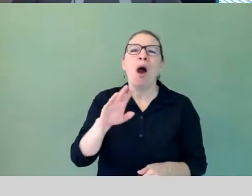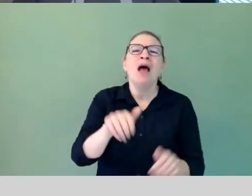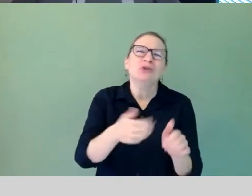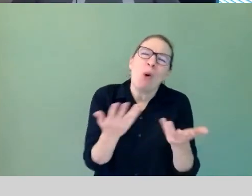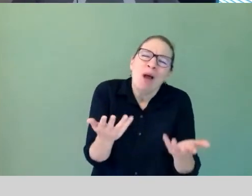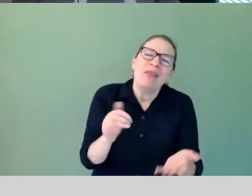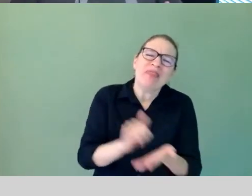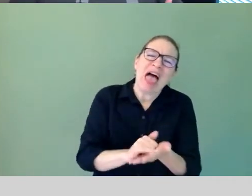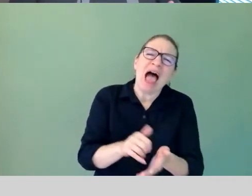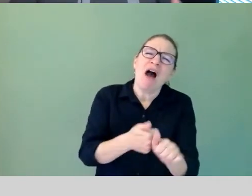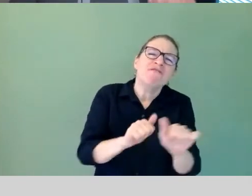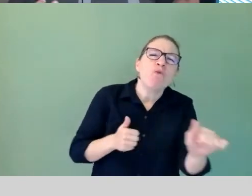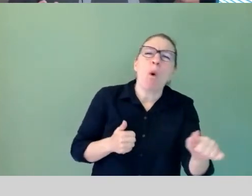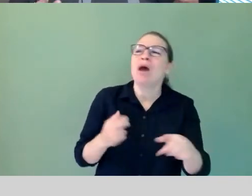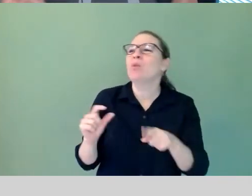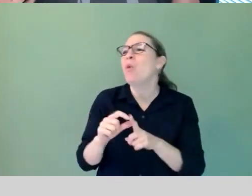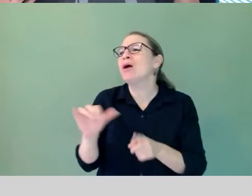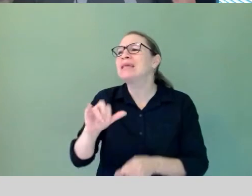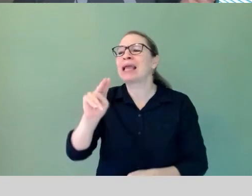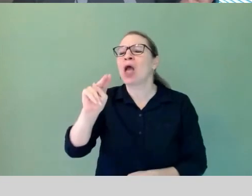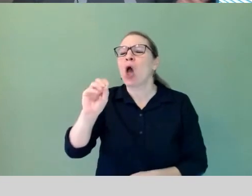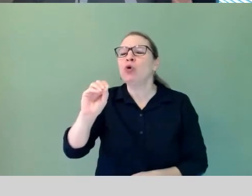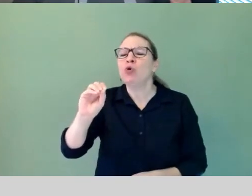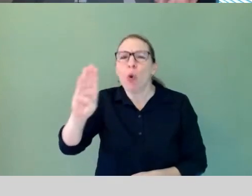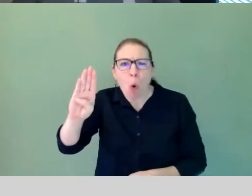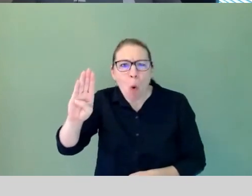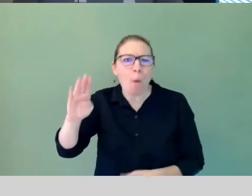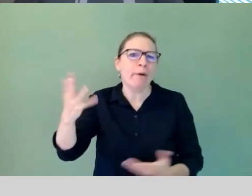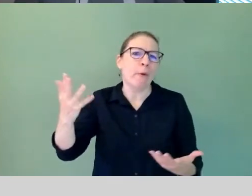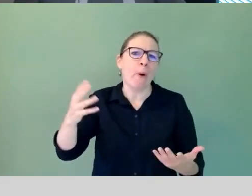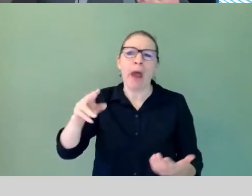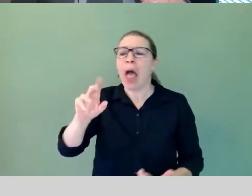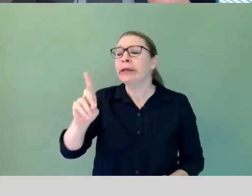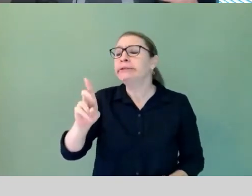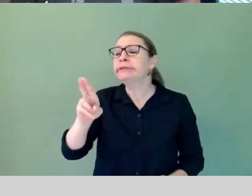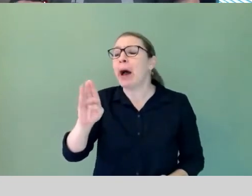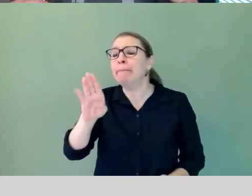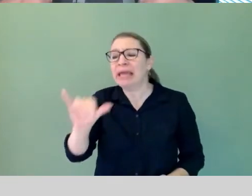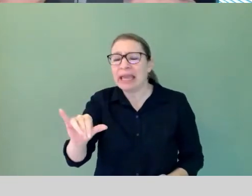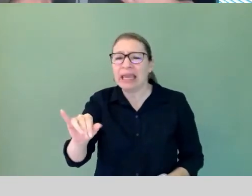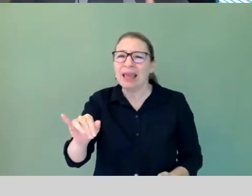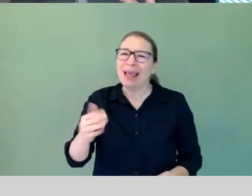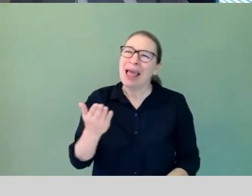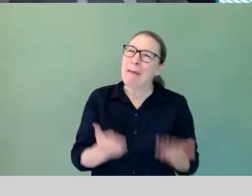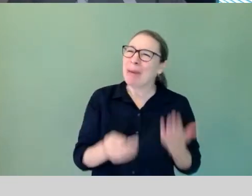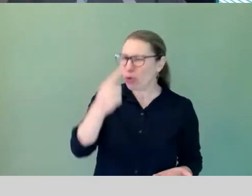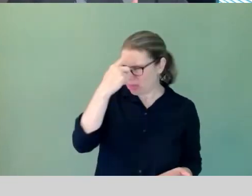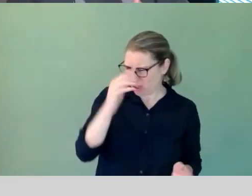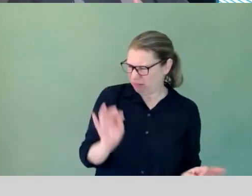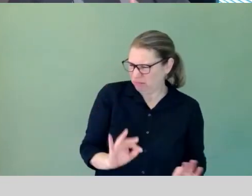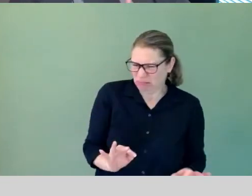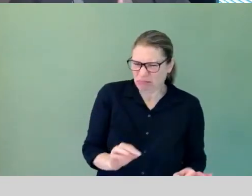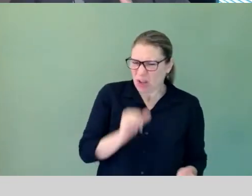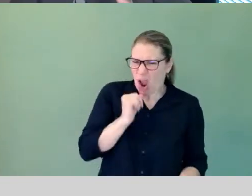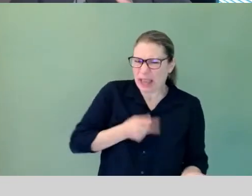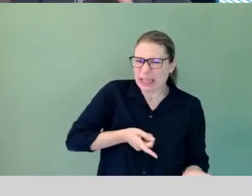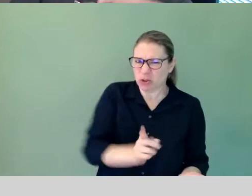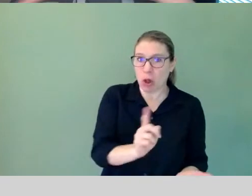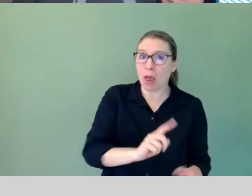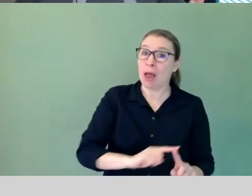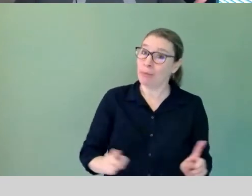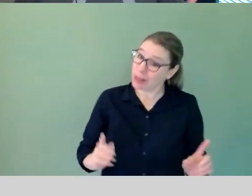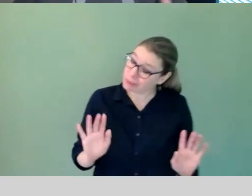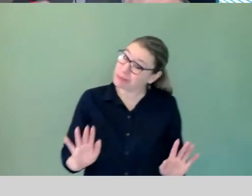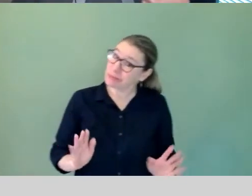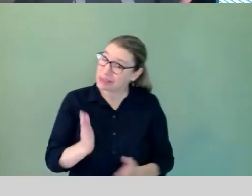internet slang words that may not necessarily be overly offensive, but they will definitely,